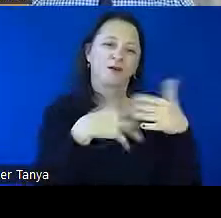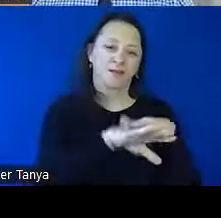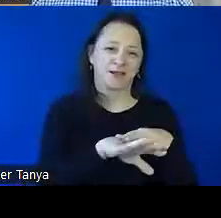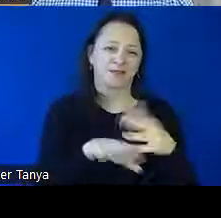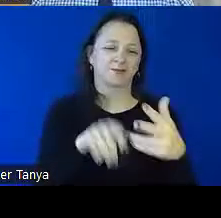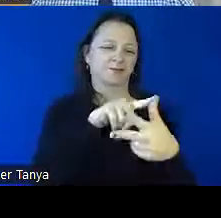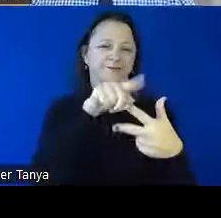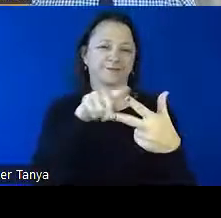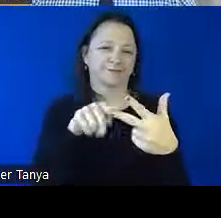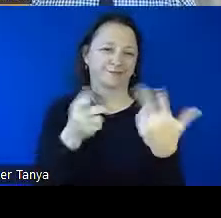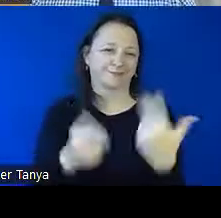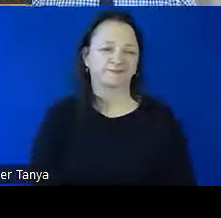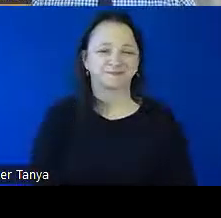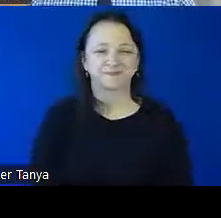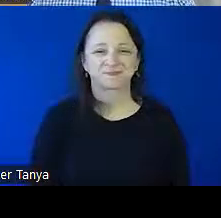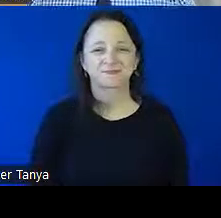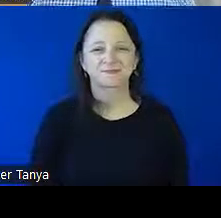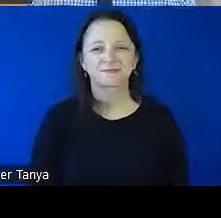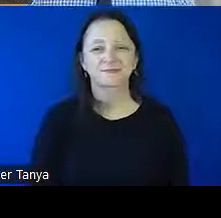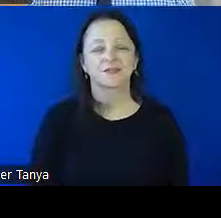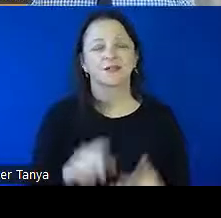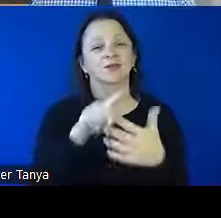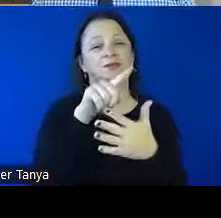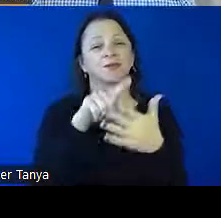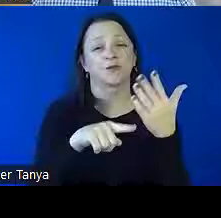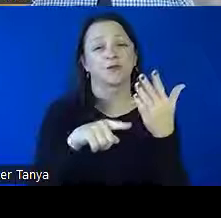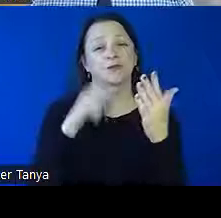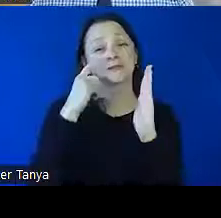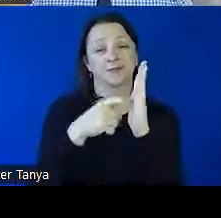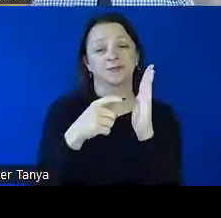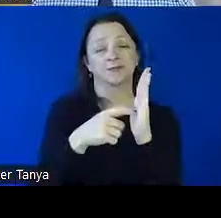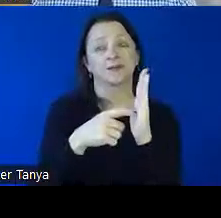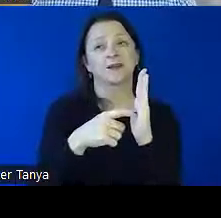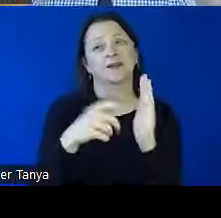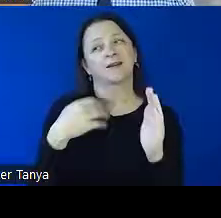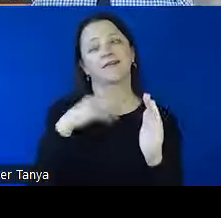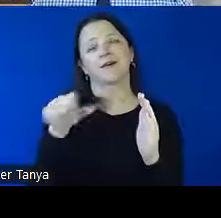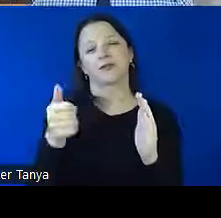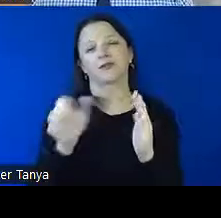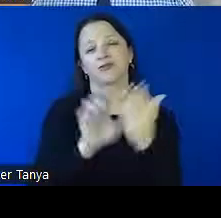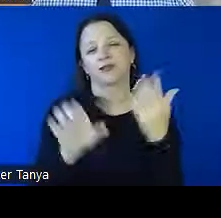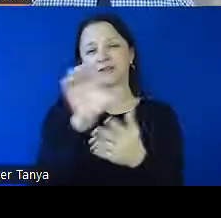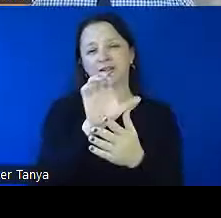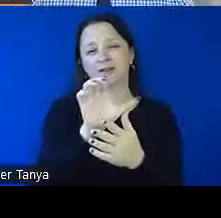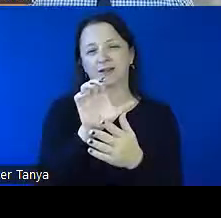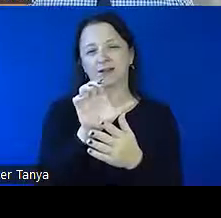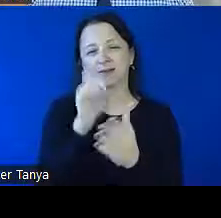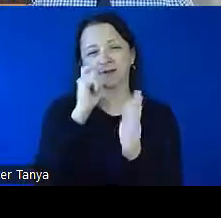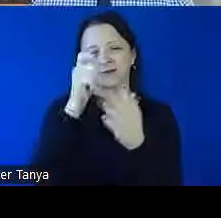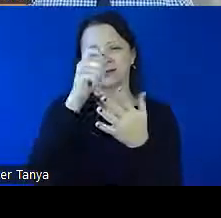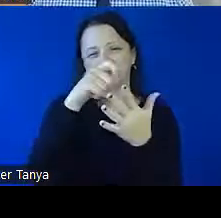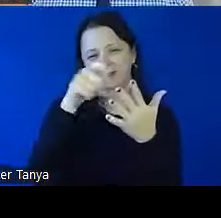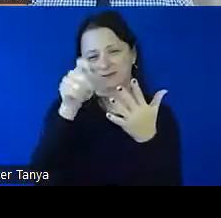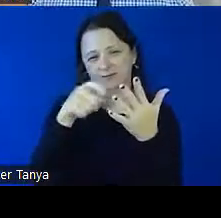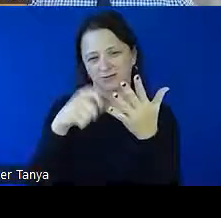those. While these are the symptoms, there actually are other specific criteria that we're looking for when we think about diagnosing